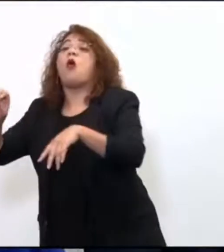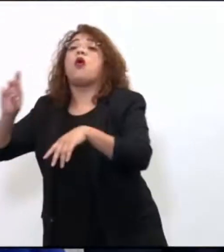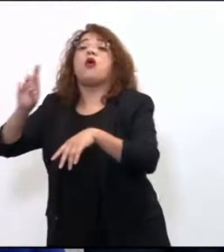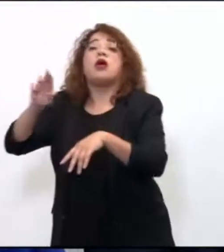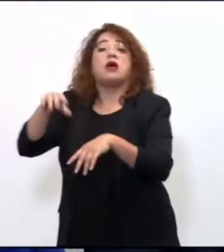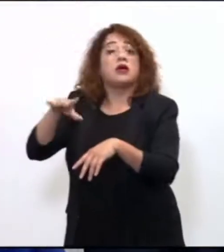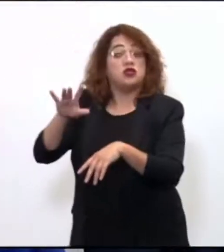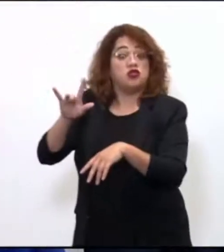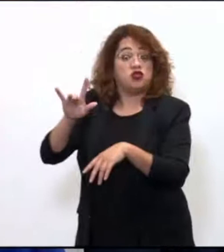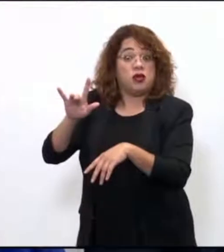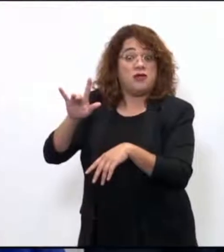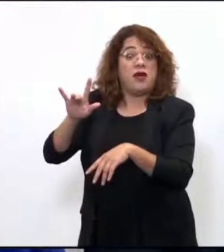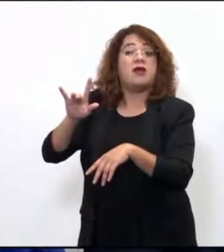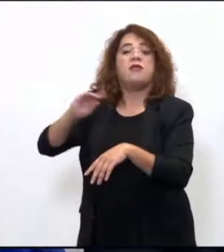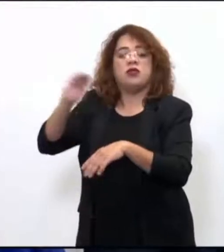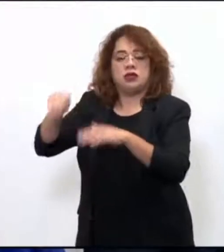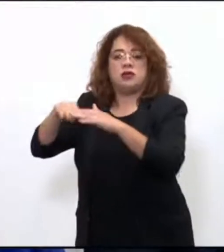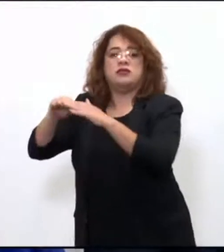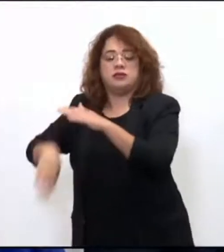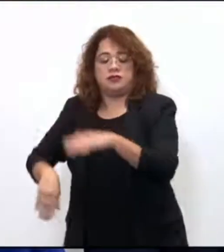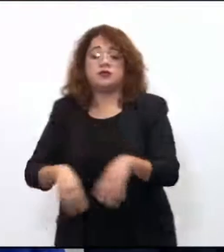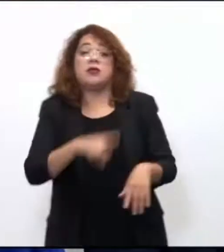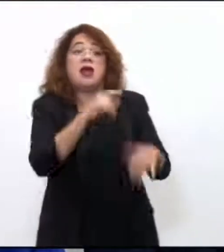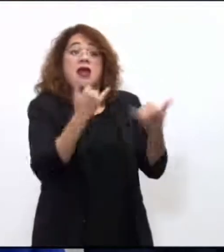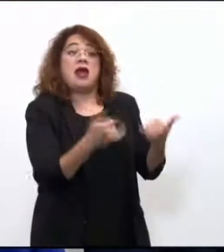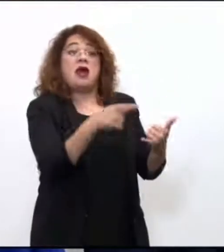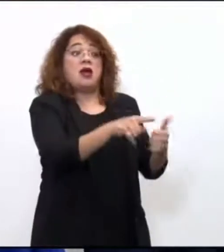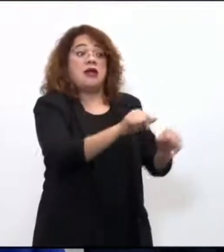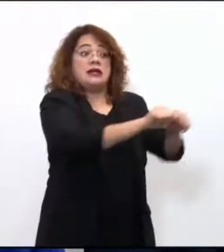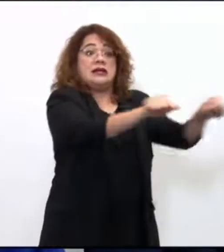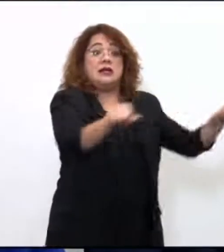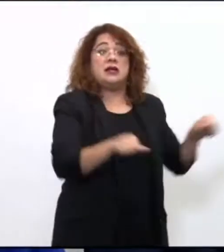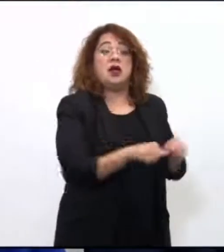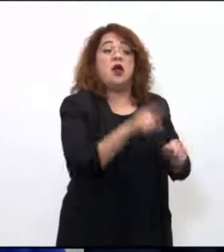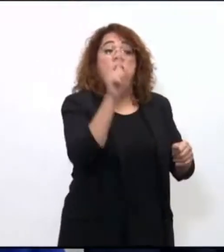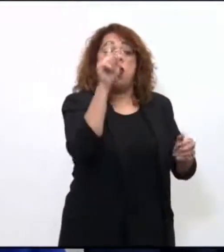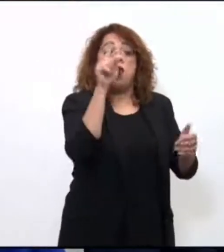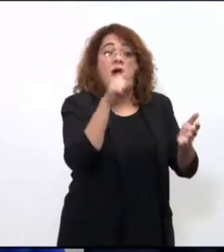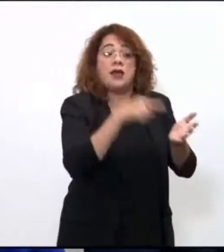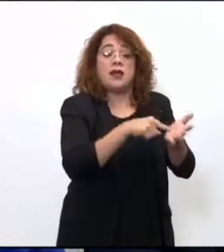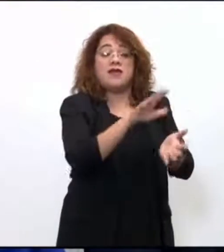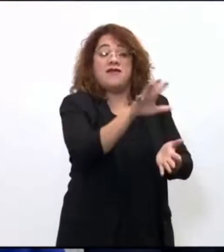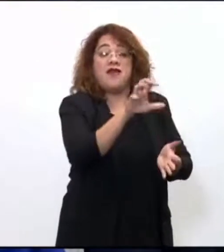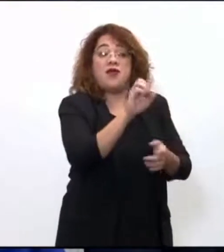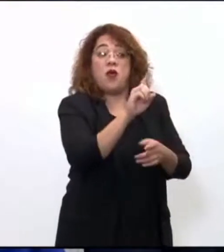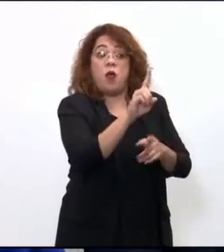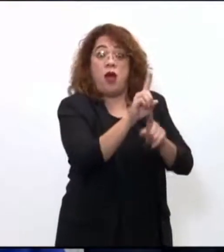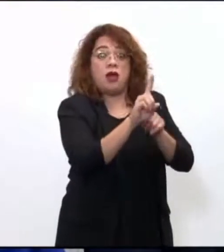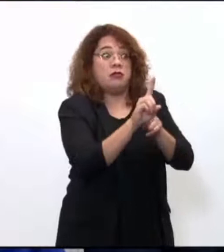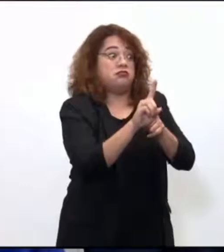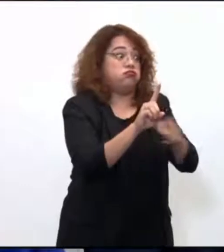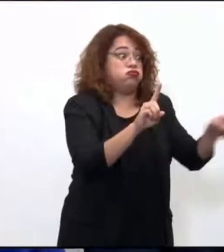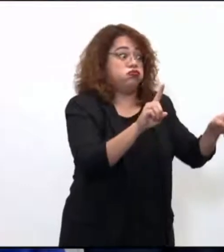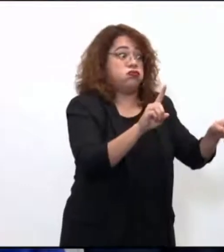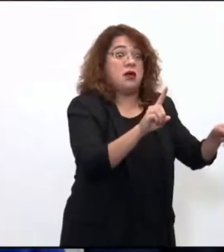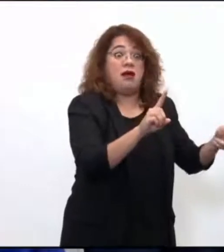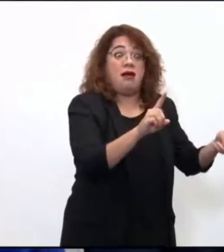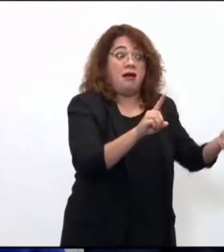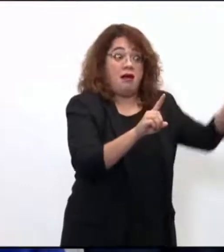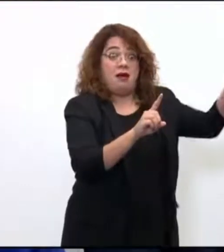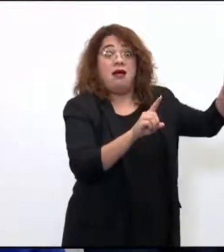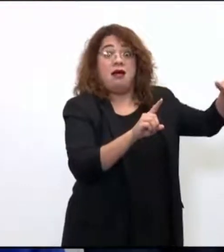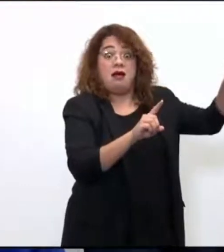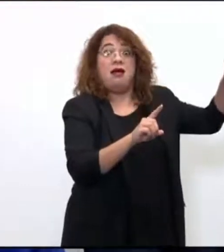And for places with a capacity of 1,501 or greater, indoor capacity